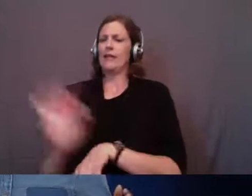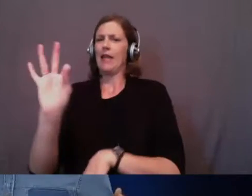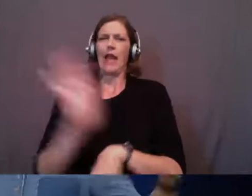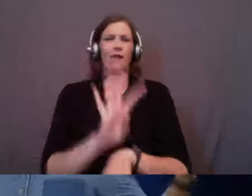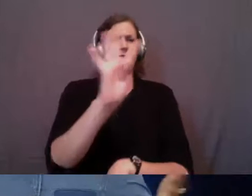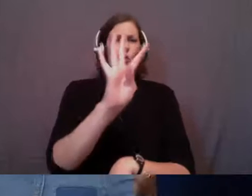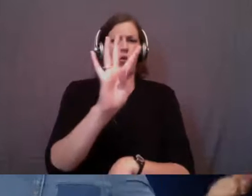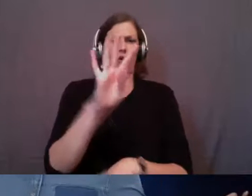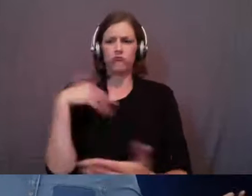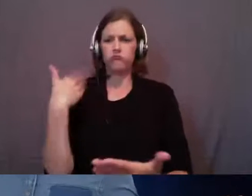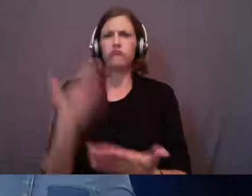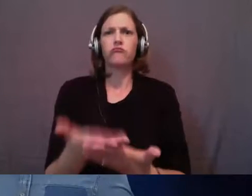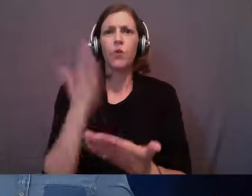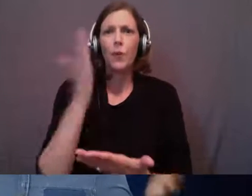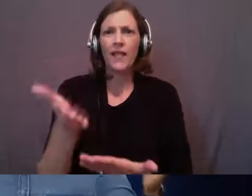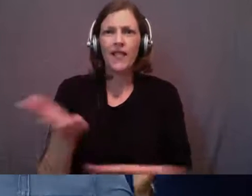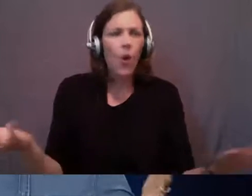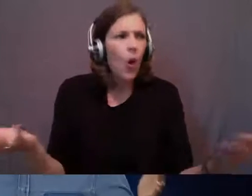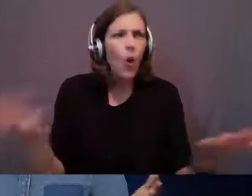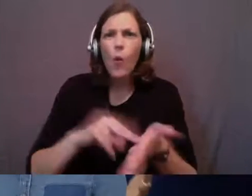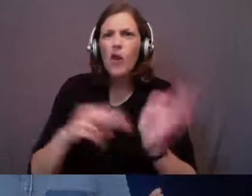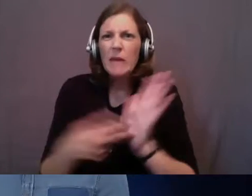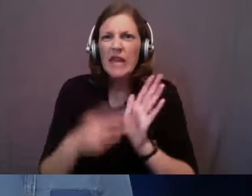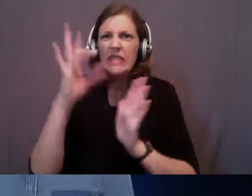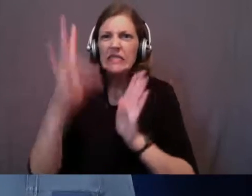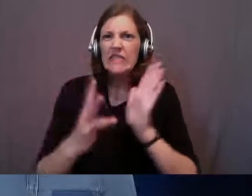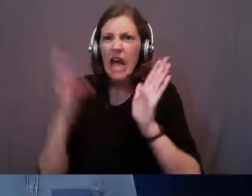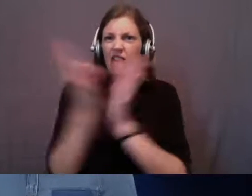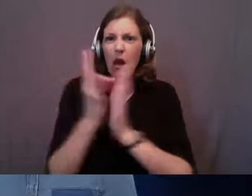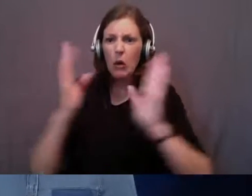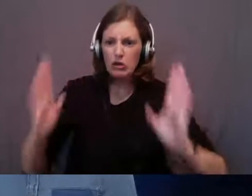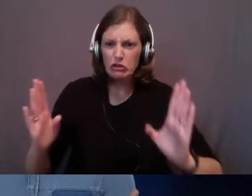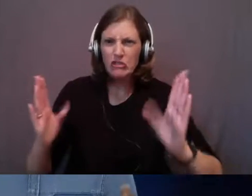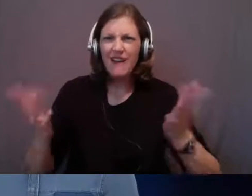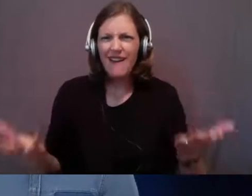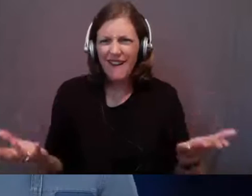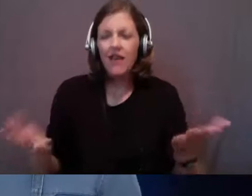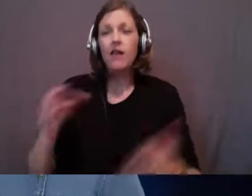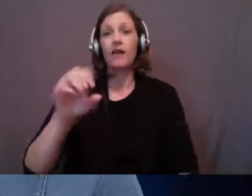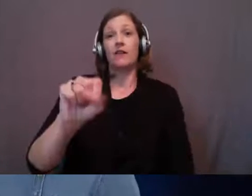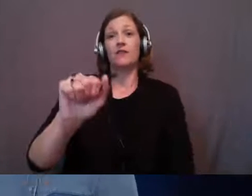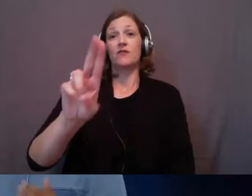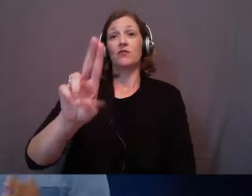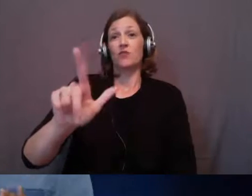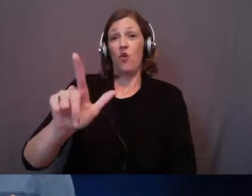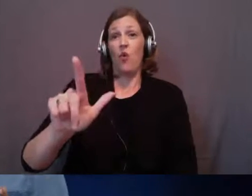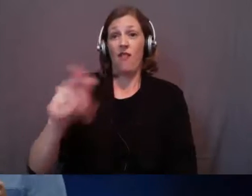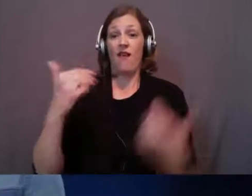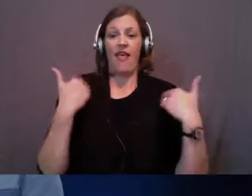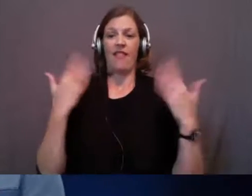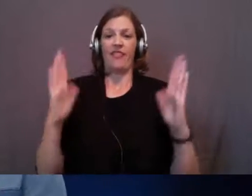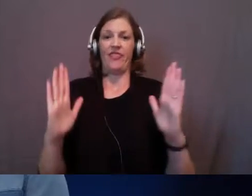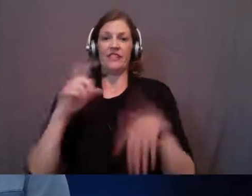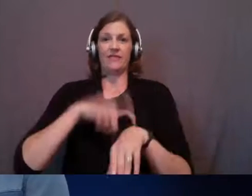the delivery. What are you talking about? You need a 7-hour window? And Saul had this window, and the